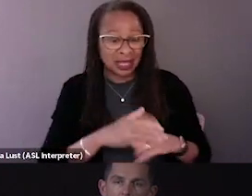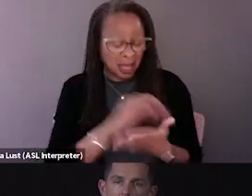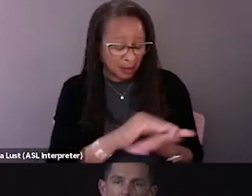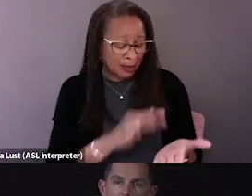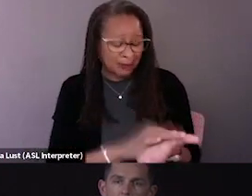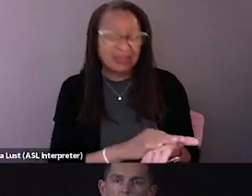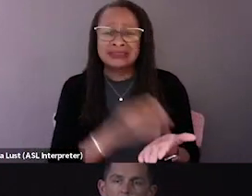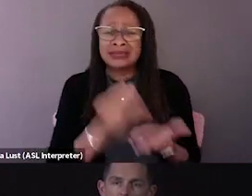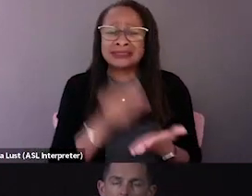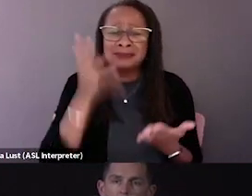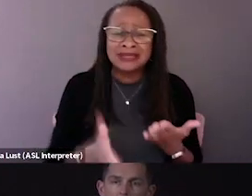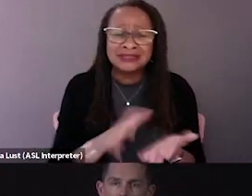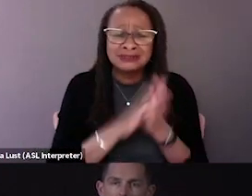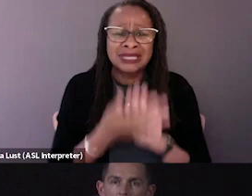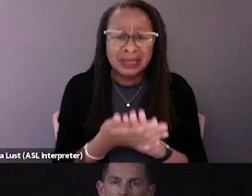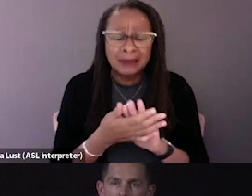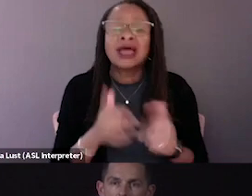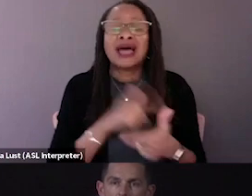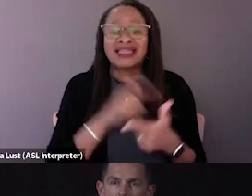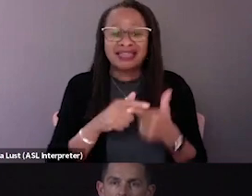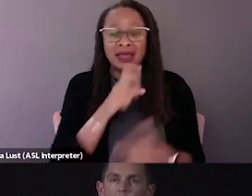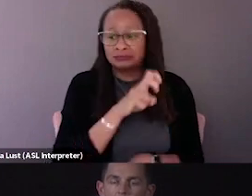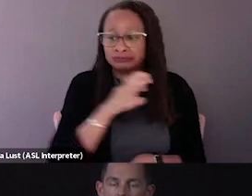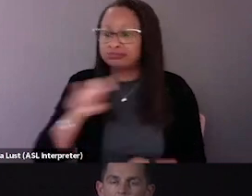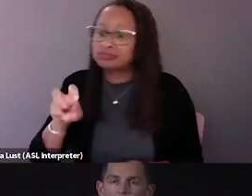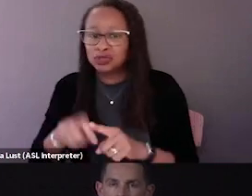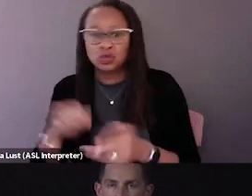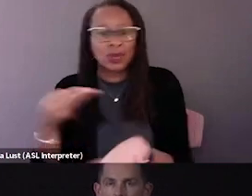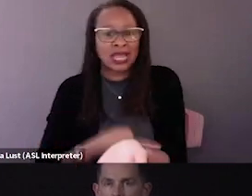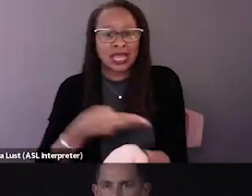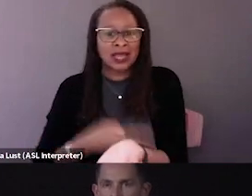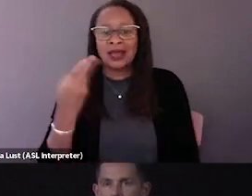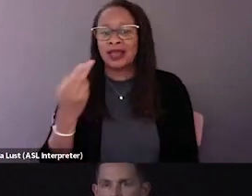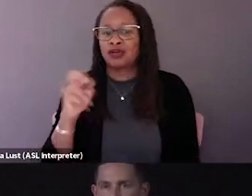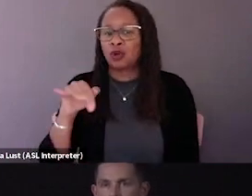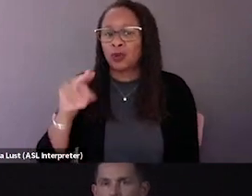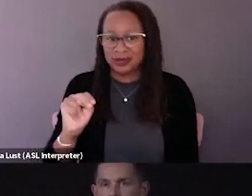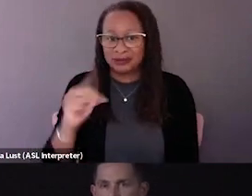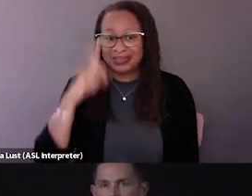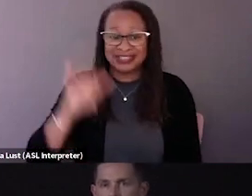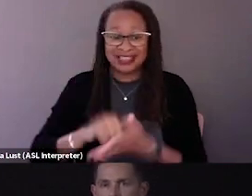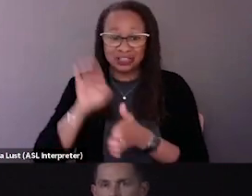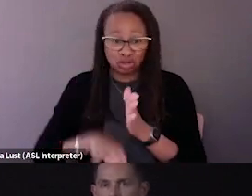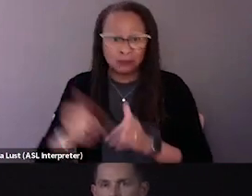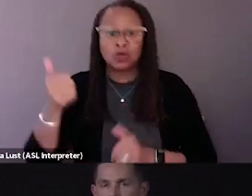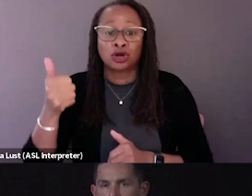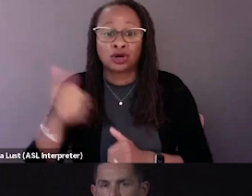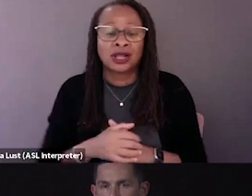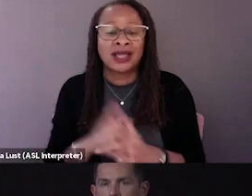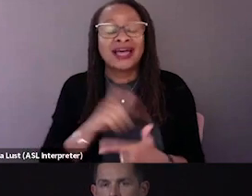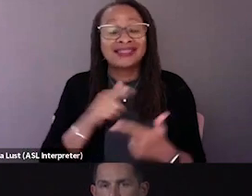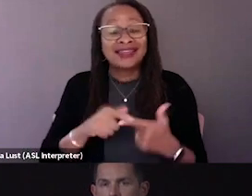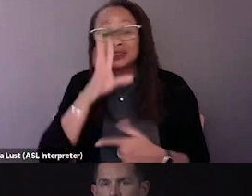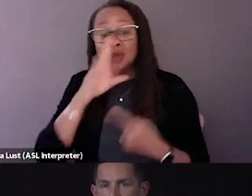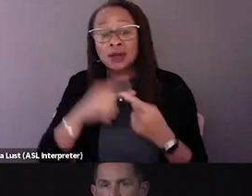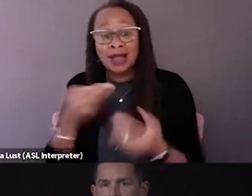be too expensive, then you turn to heroin because heroin's cheaper. So they talked